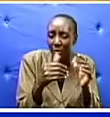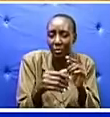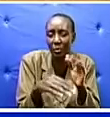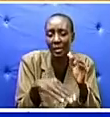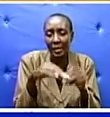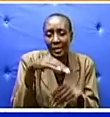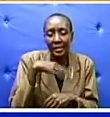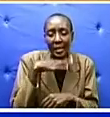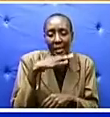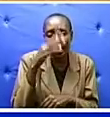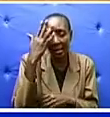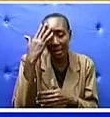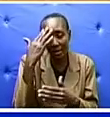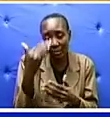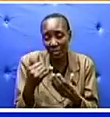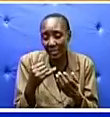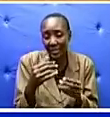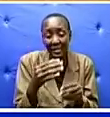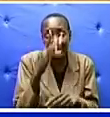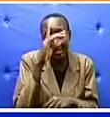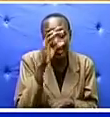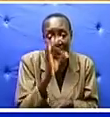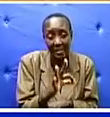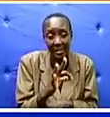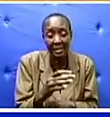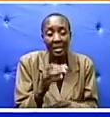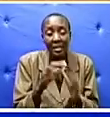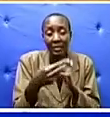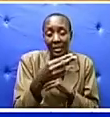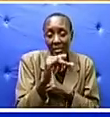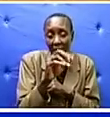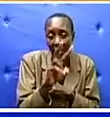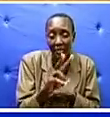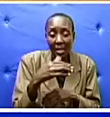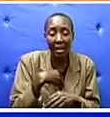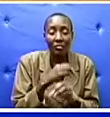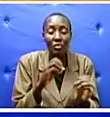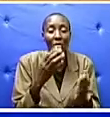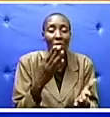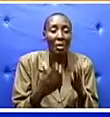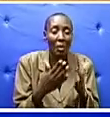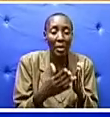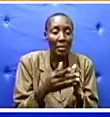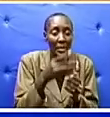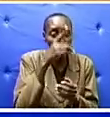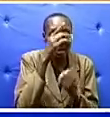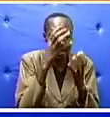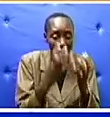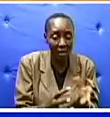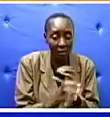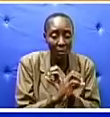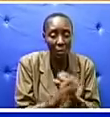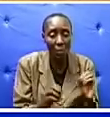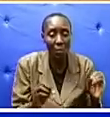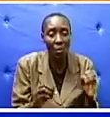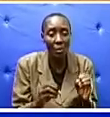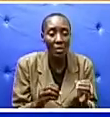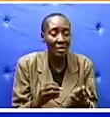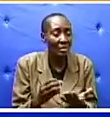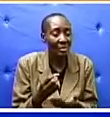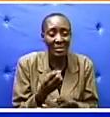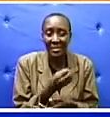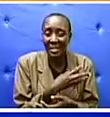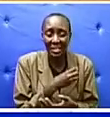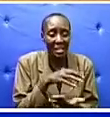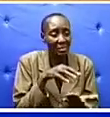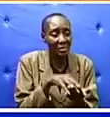of, like, I'm going to die. I mean, if I didn't have HIV, maybe it wouldn't be this bad. So it's a very scary scenario, but I thank